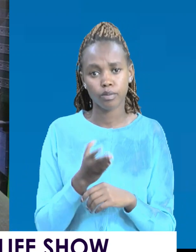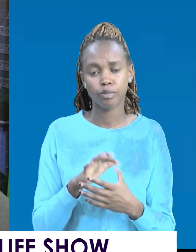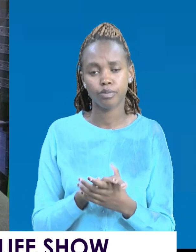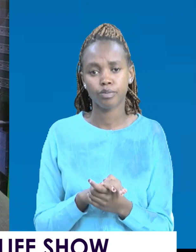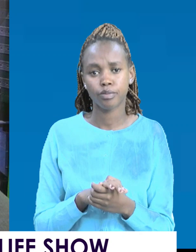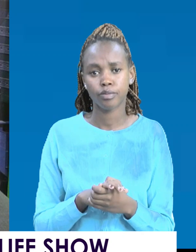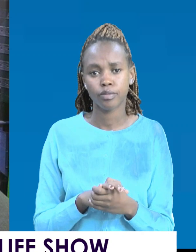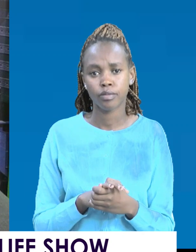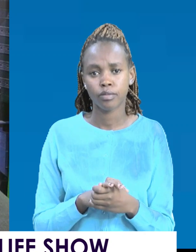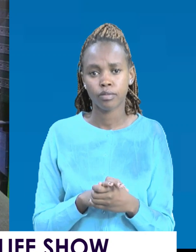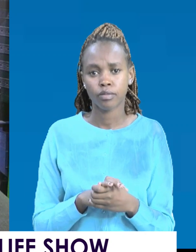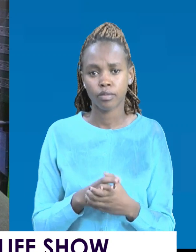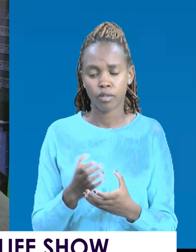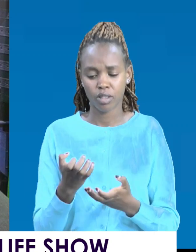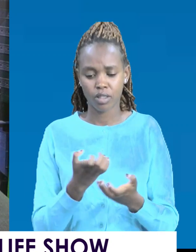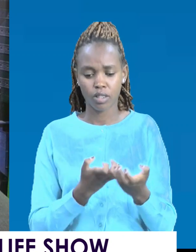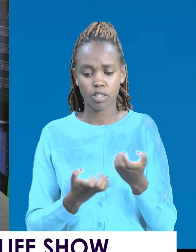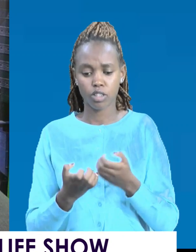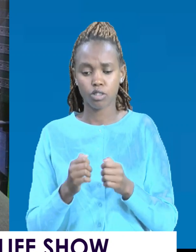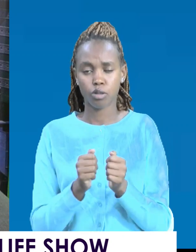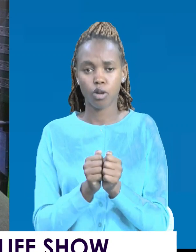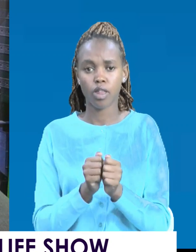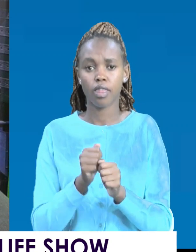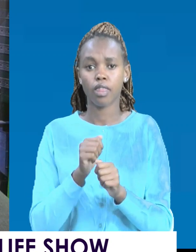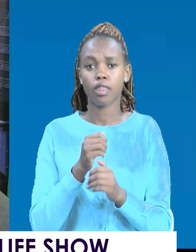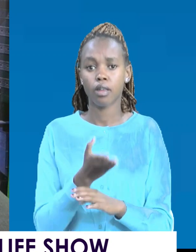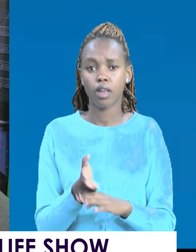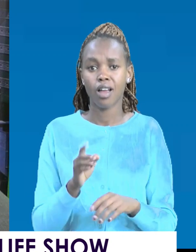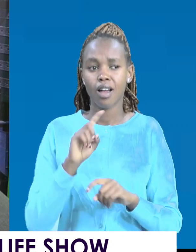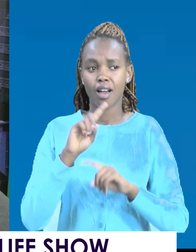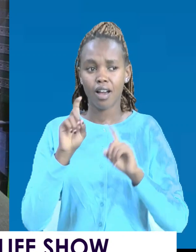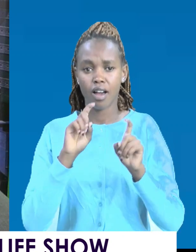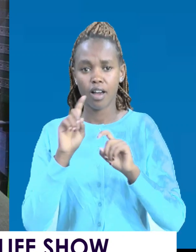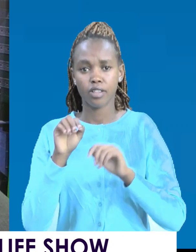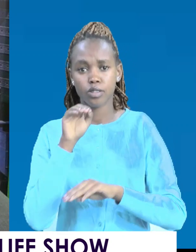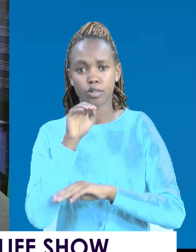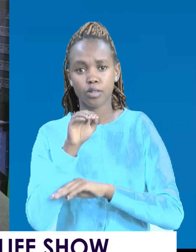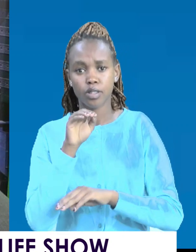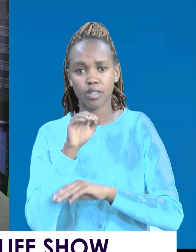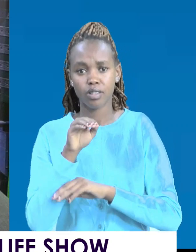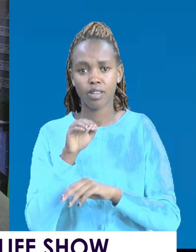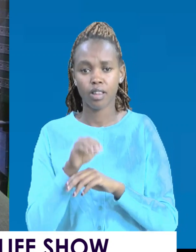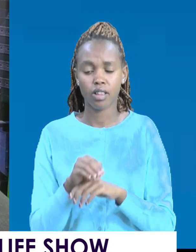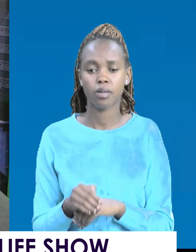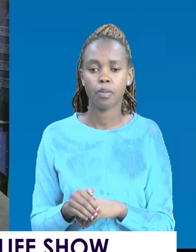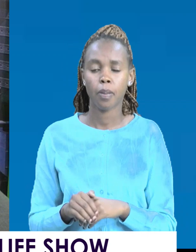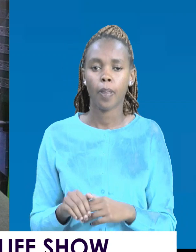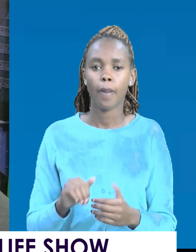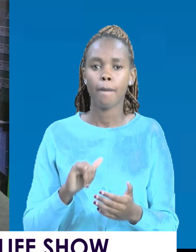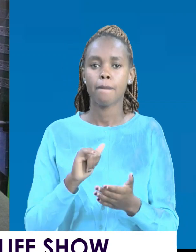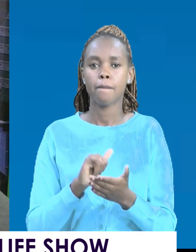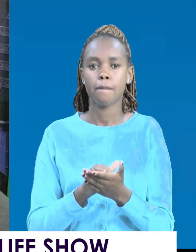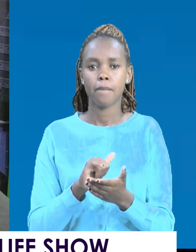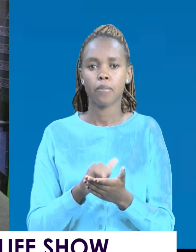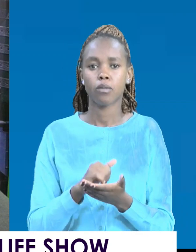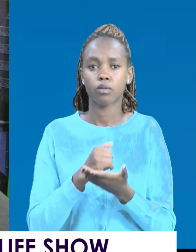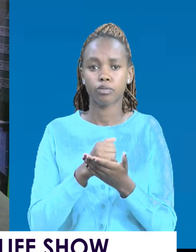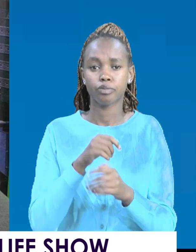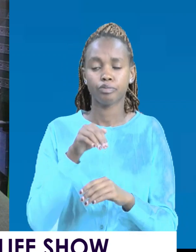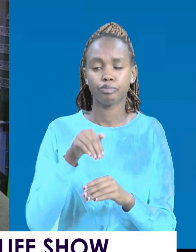you engage them, ask them questions. Talk to people. That is empathy. People love people that are interested in